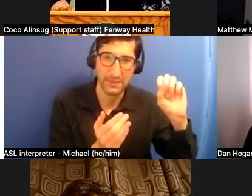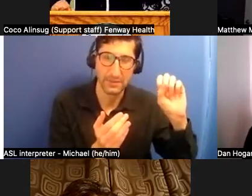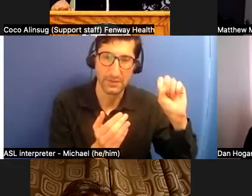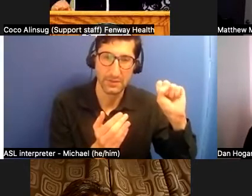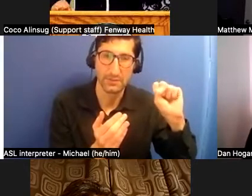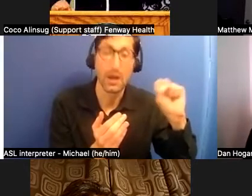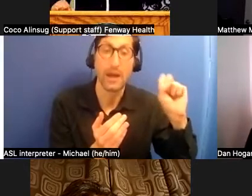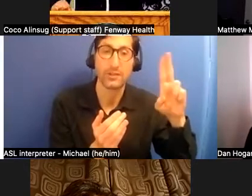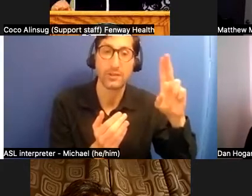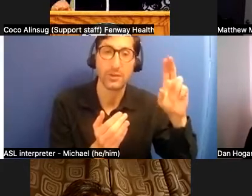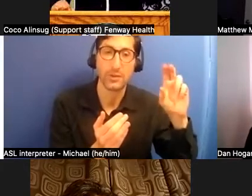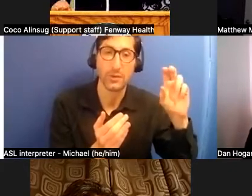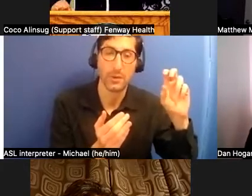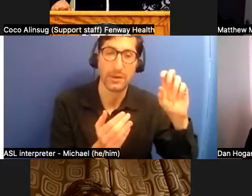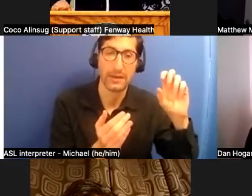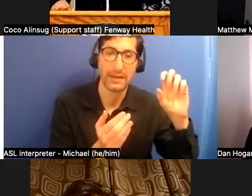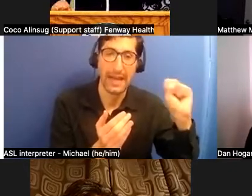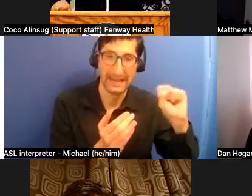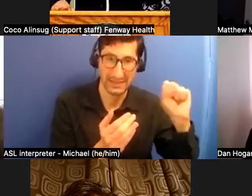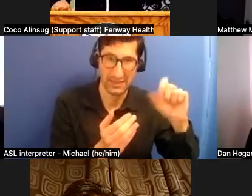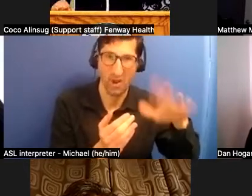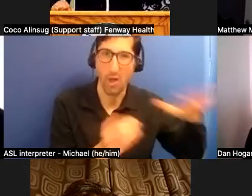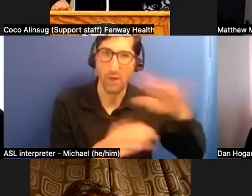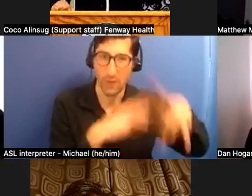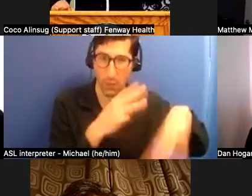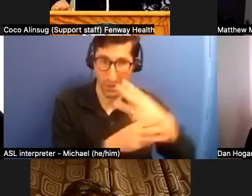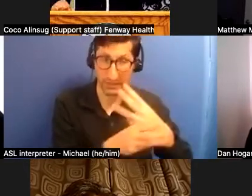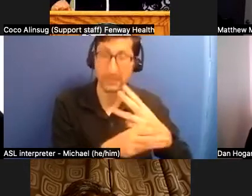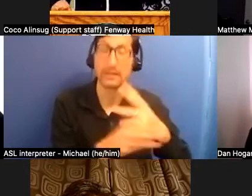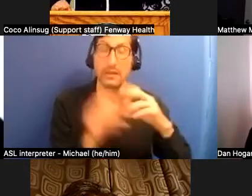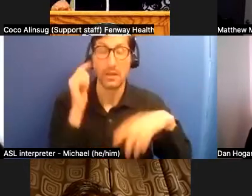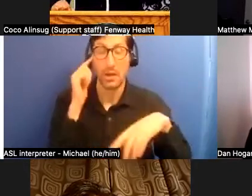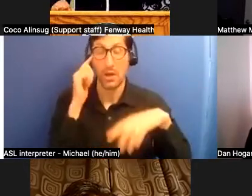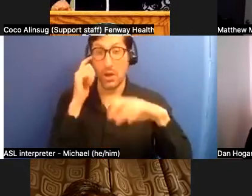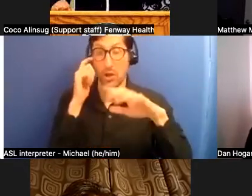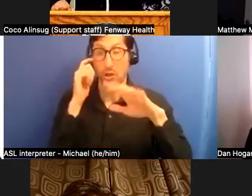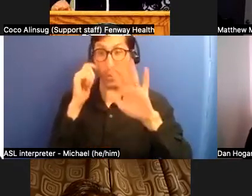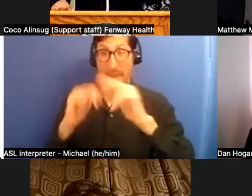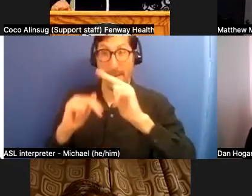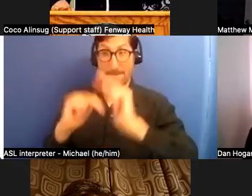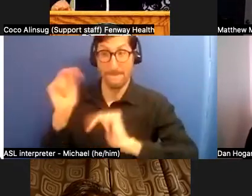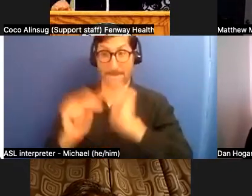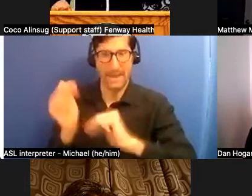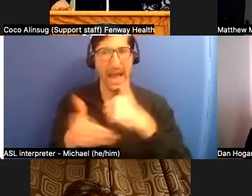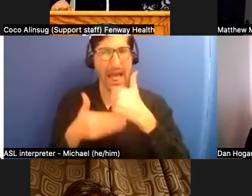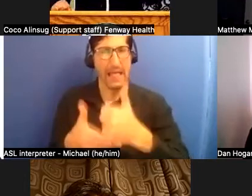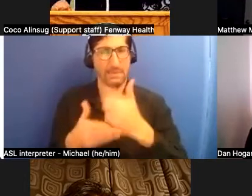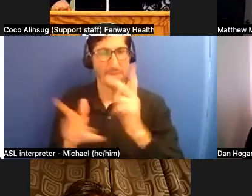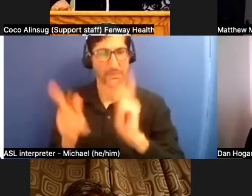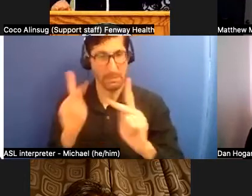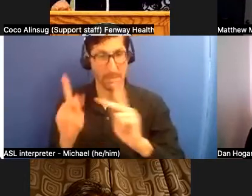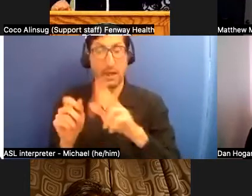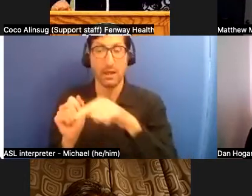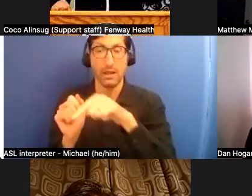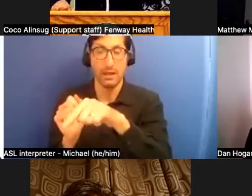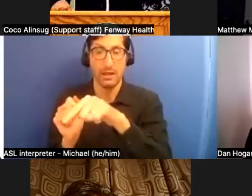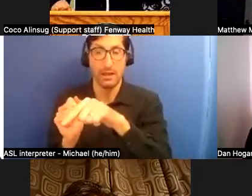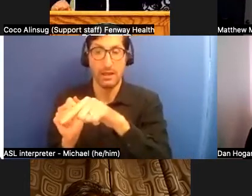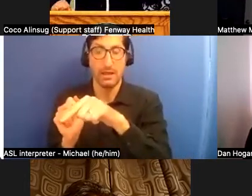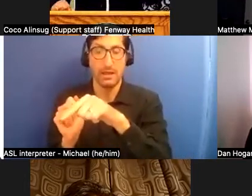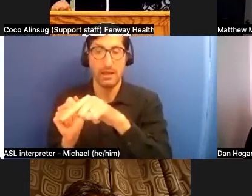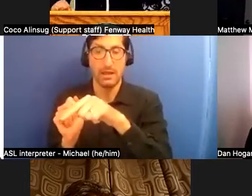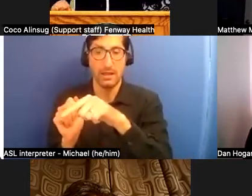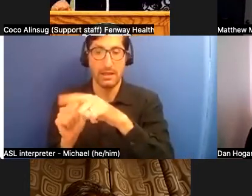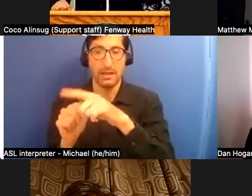helpful, not only for the people involved that are using this space, but for the people that get the chance to work